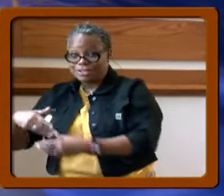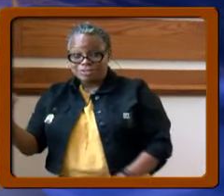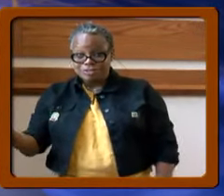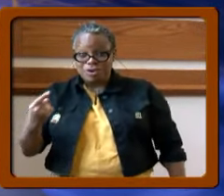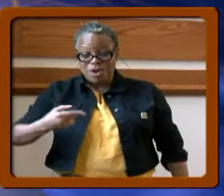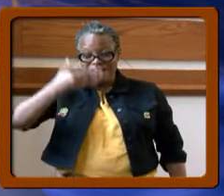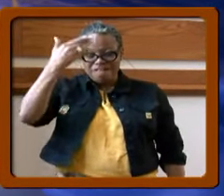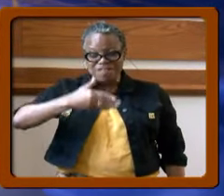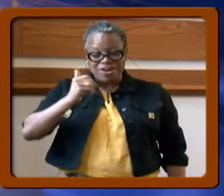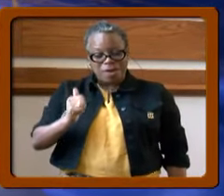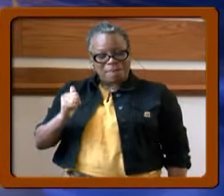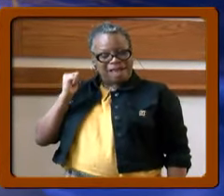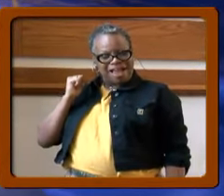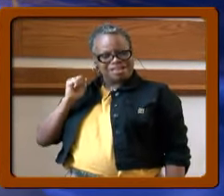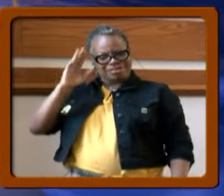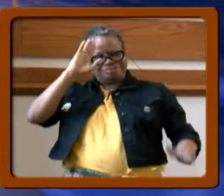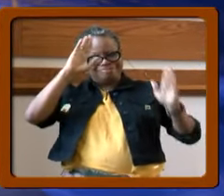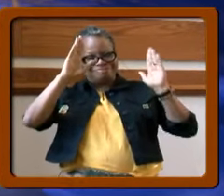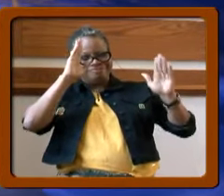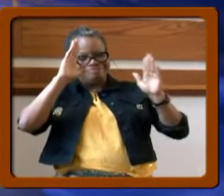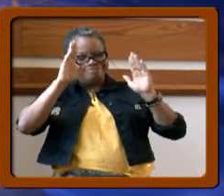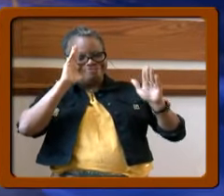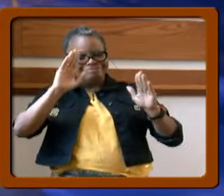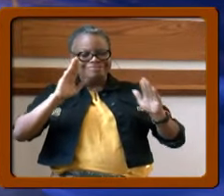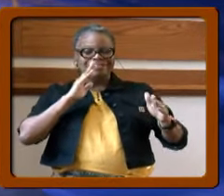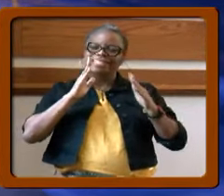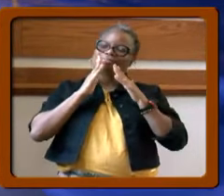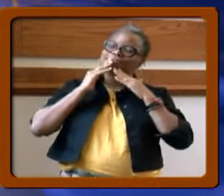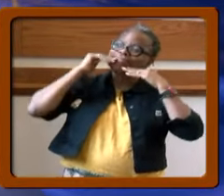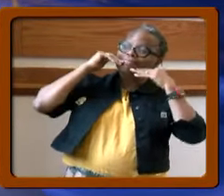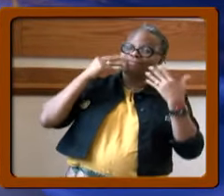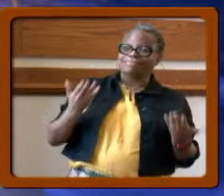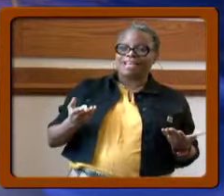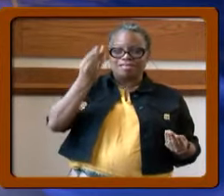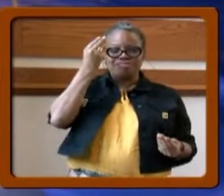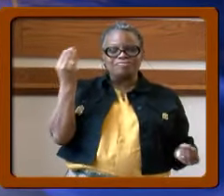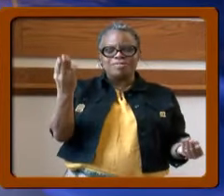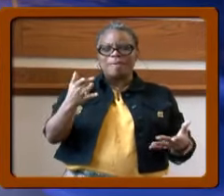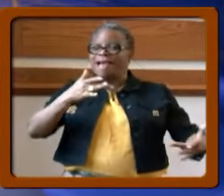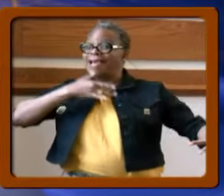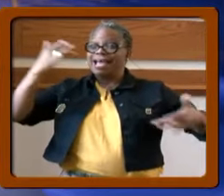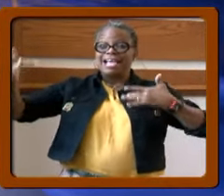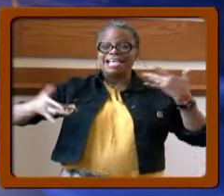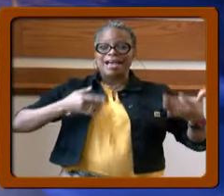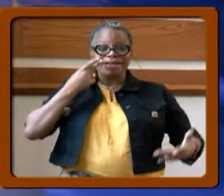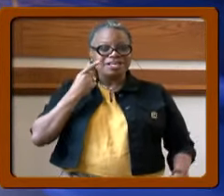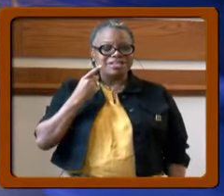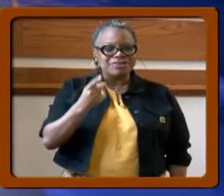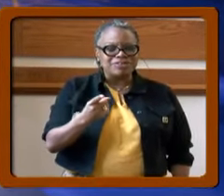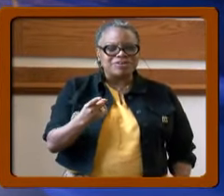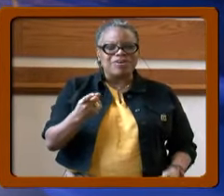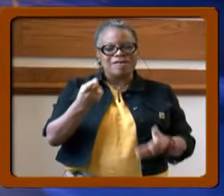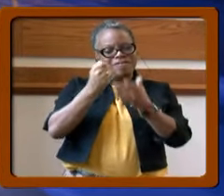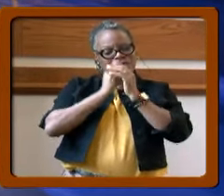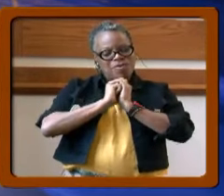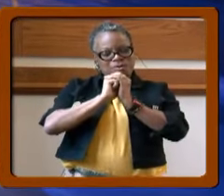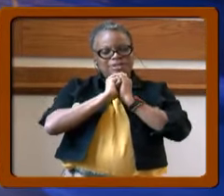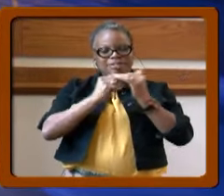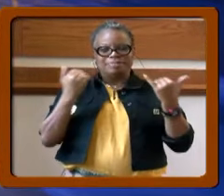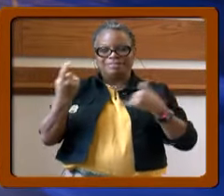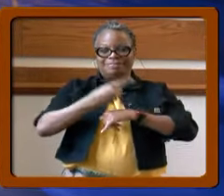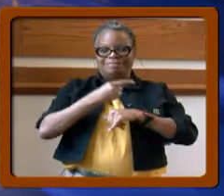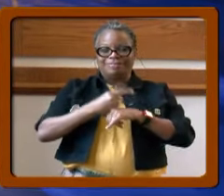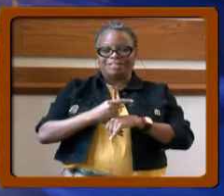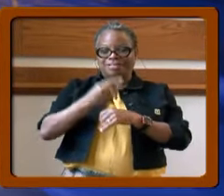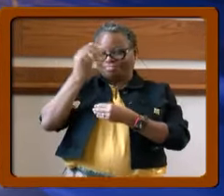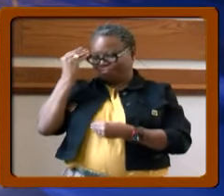in front of you or behind you? Just give them a good godly smile. Let them know that you're excited to see them for worship on this morning, and